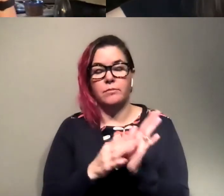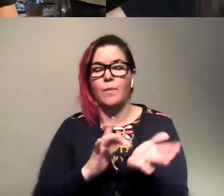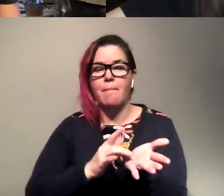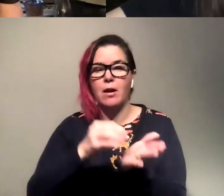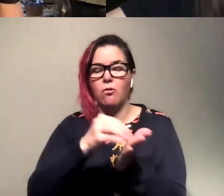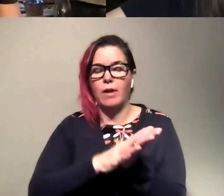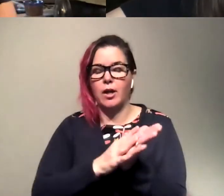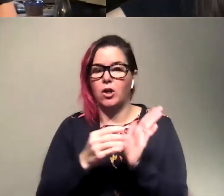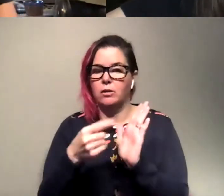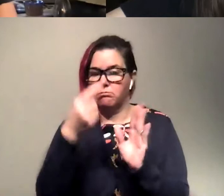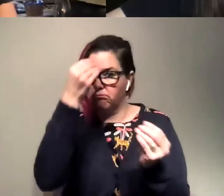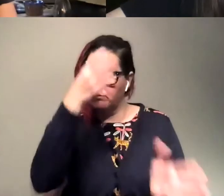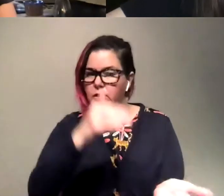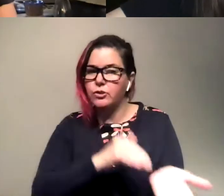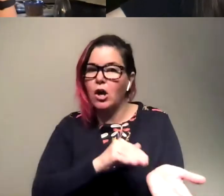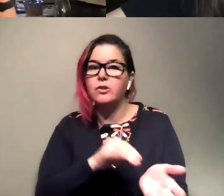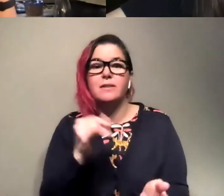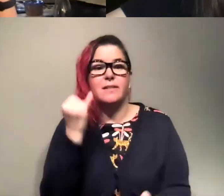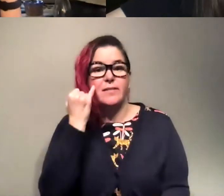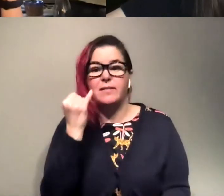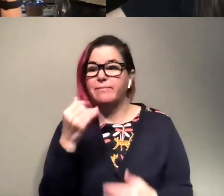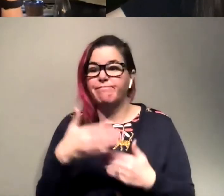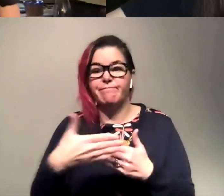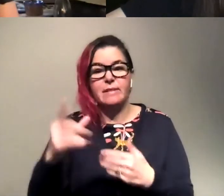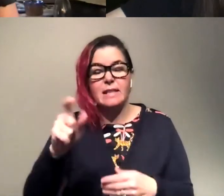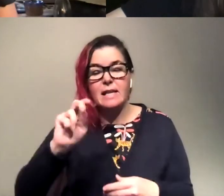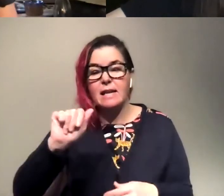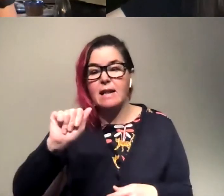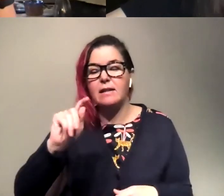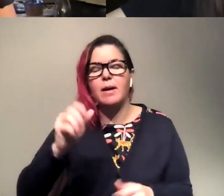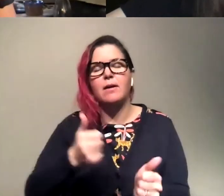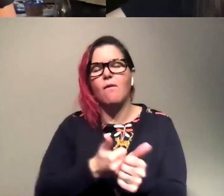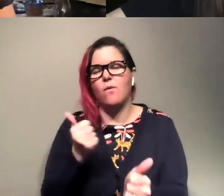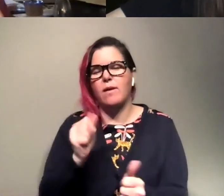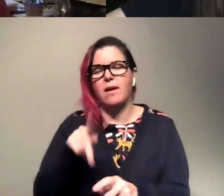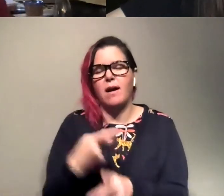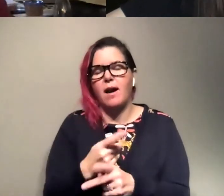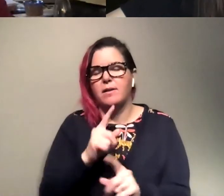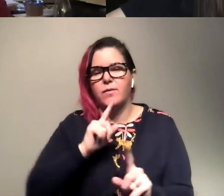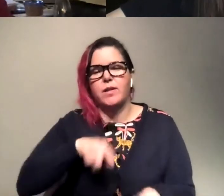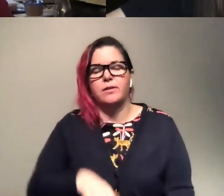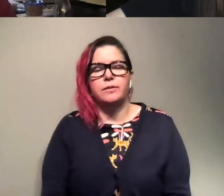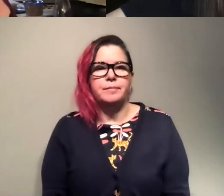sure that if you ever need an antibiotic that you can avoid that type of antibiotic, because